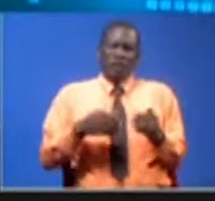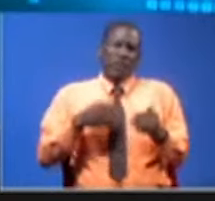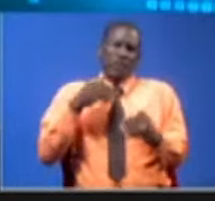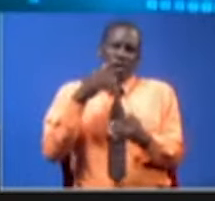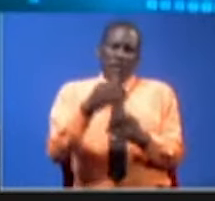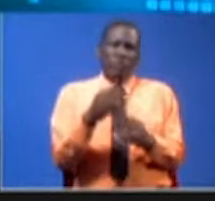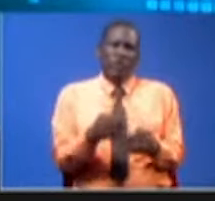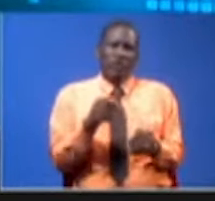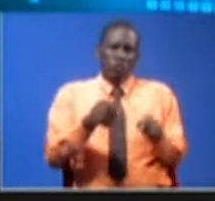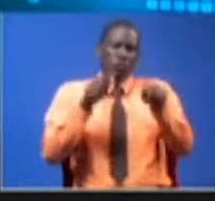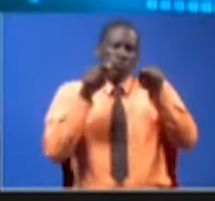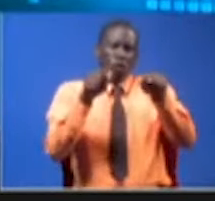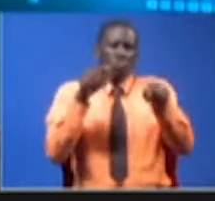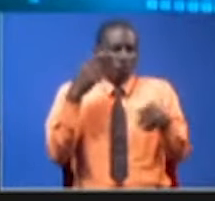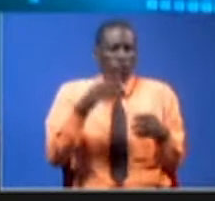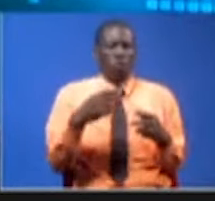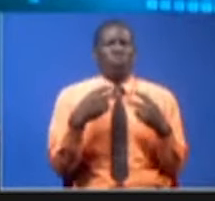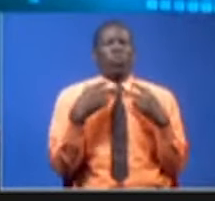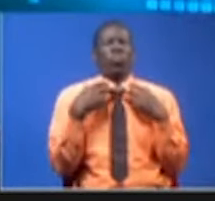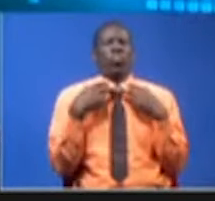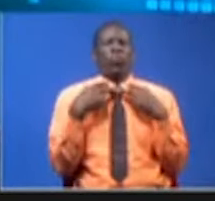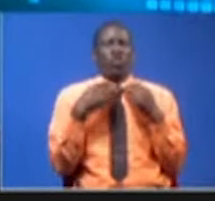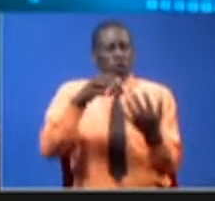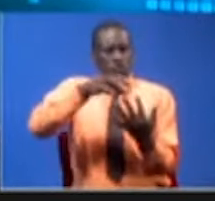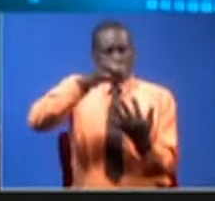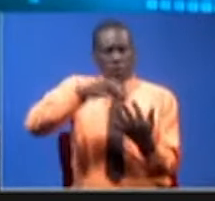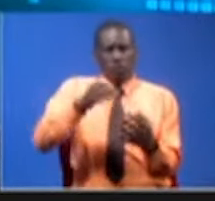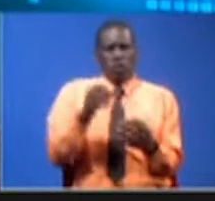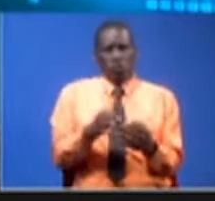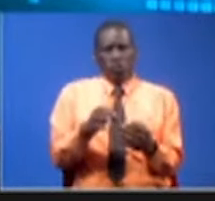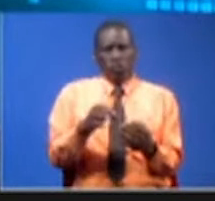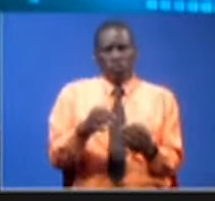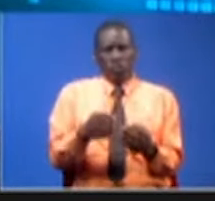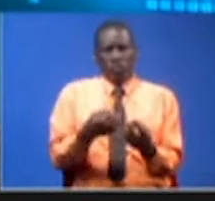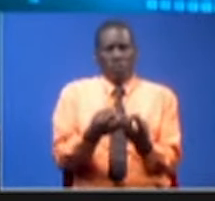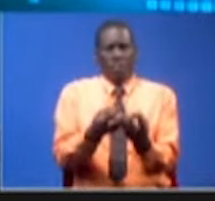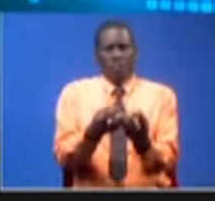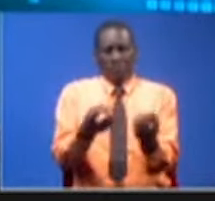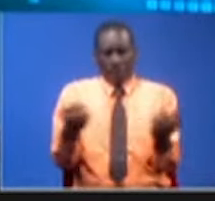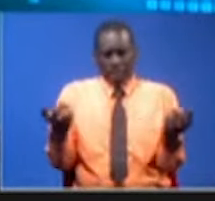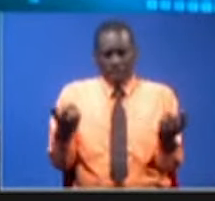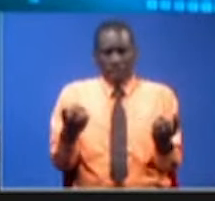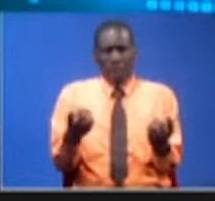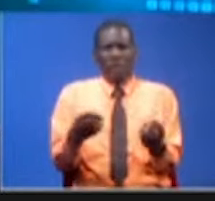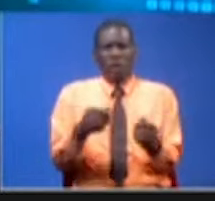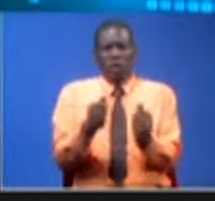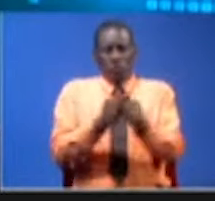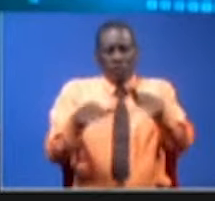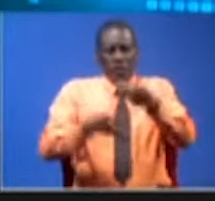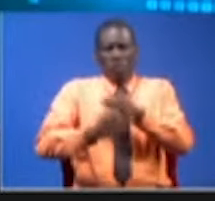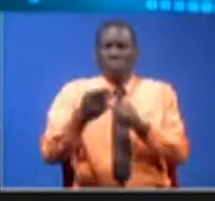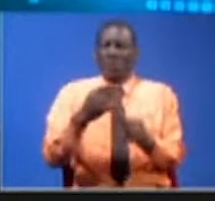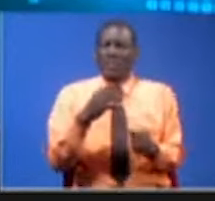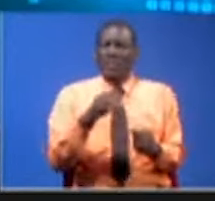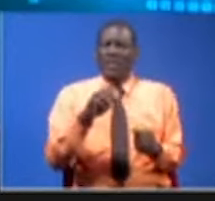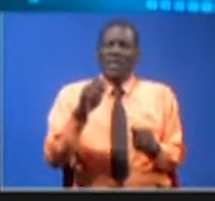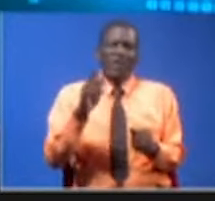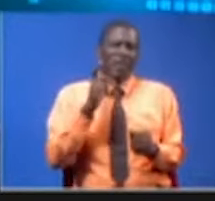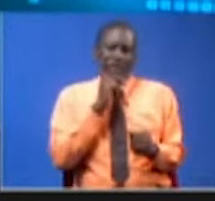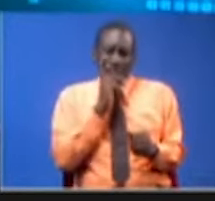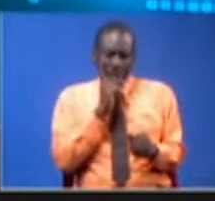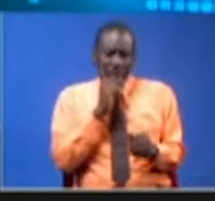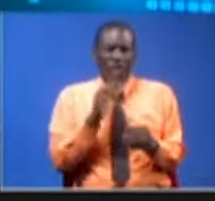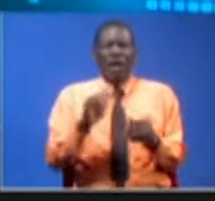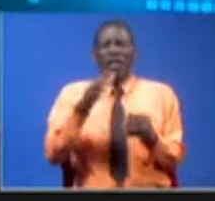was condemned for halting the nomination of the selection panel, with Deputy President Kithure Kindiki asking political